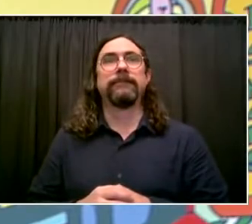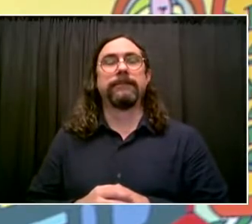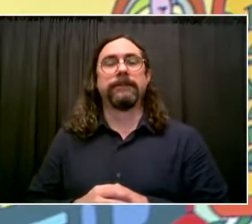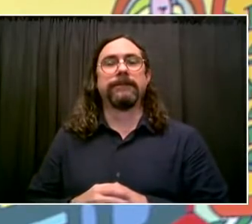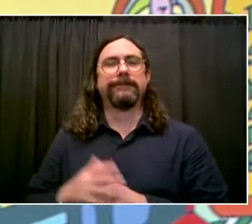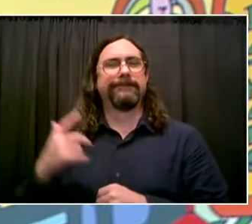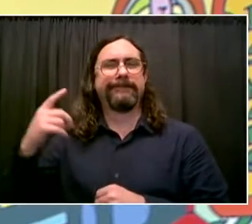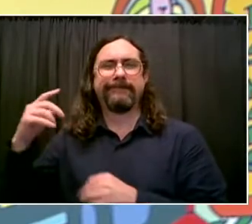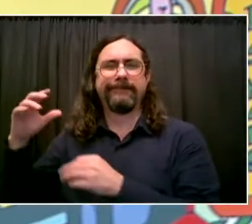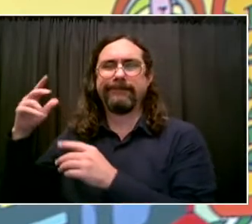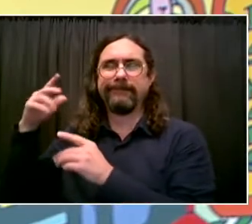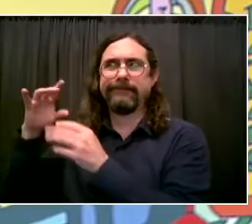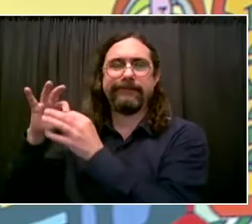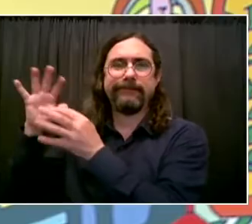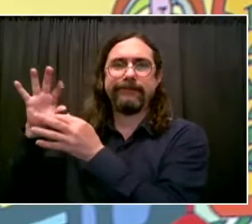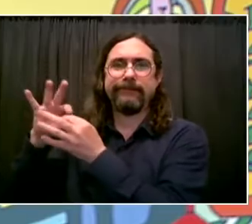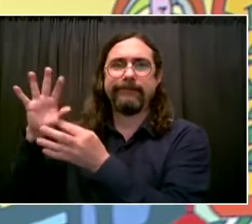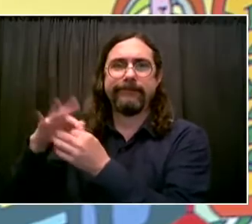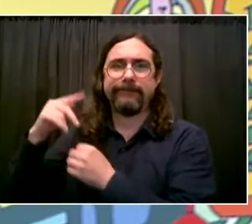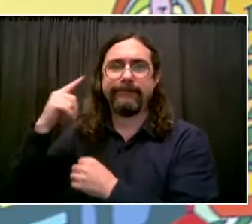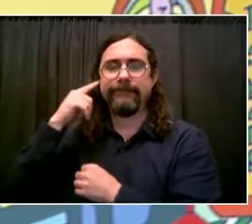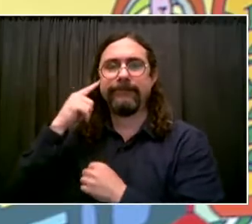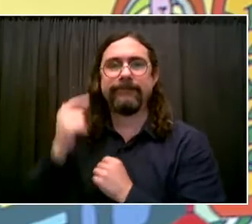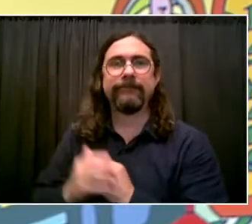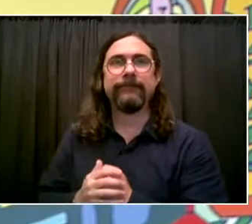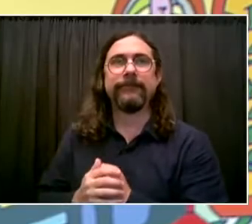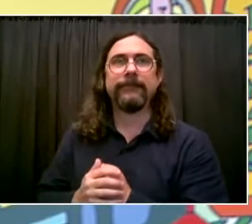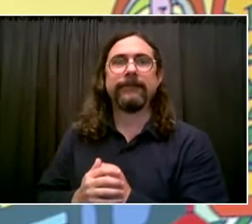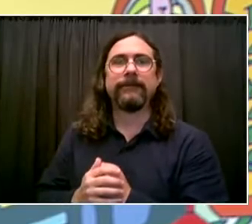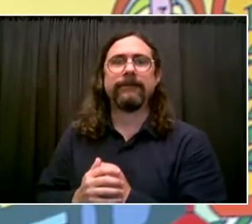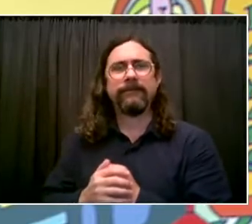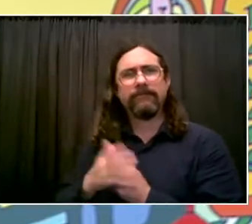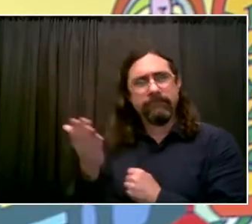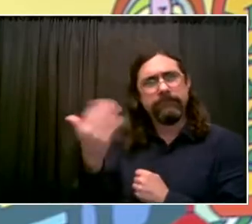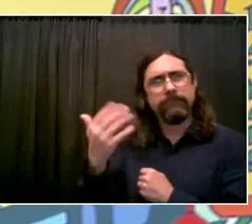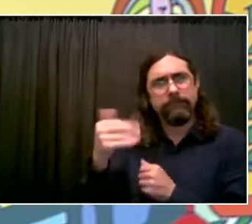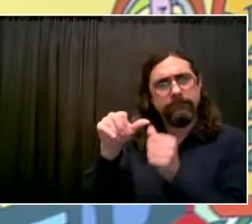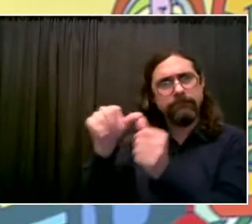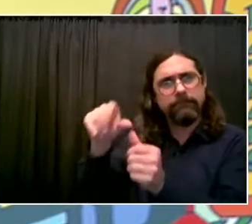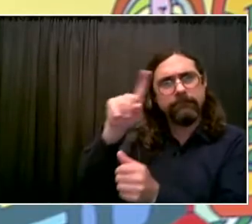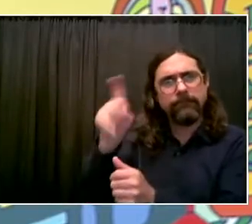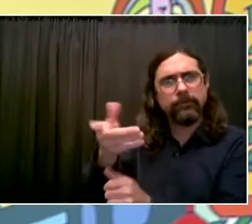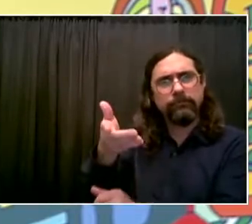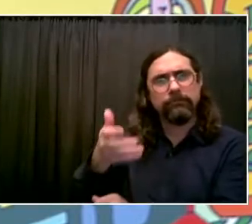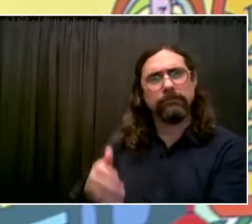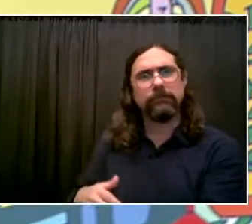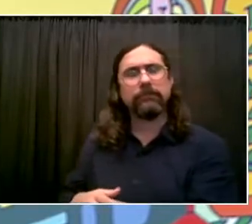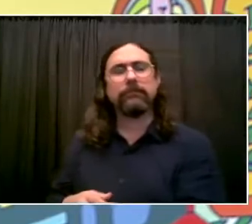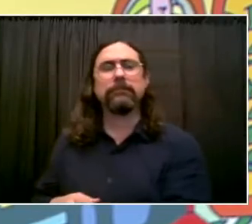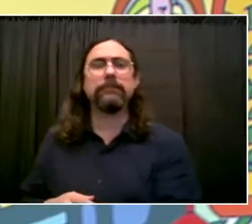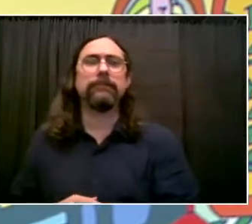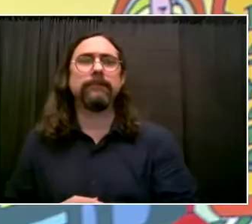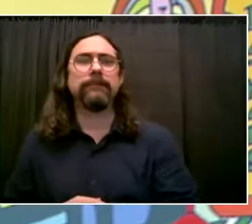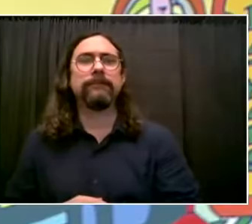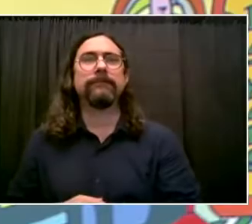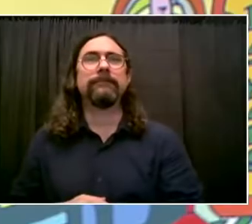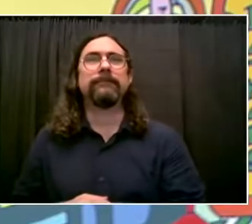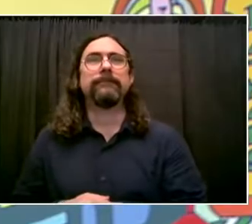hello? Did you hear me? Yeah, keep going, Abu. We're going to see if we can get this done. Just keep talking, and I'll do my best to hear. Okay, so